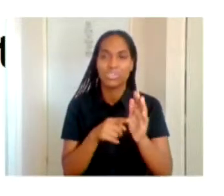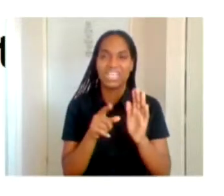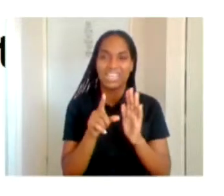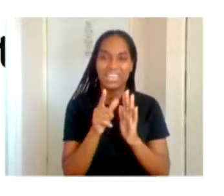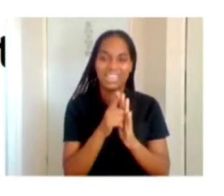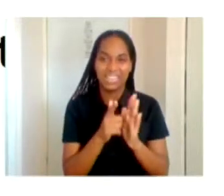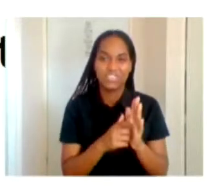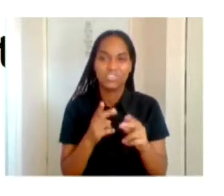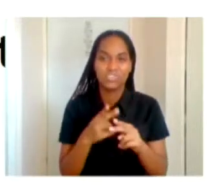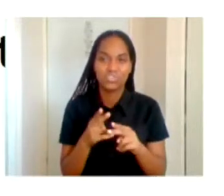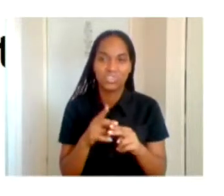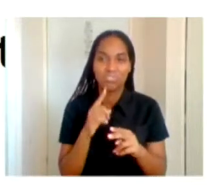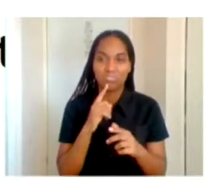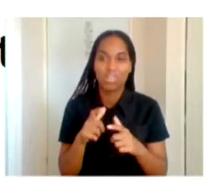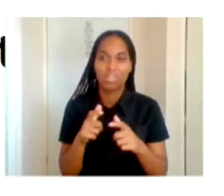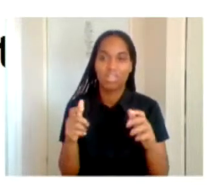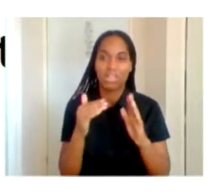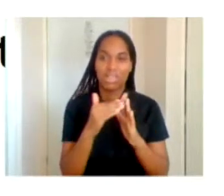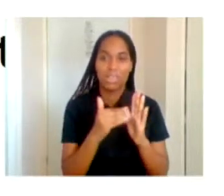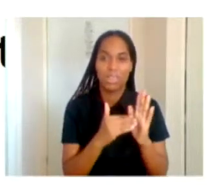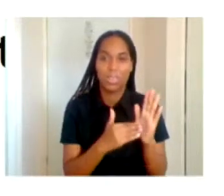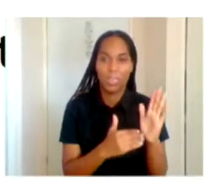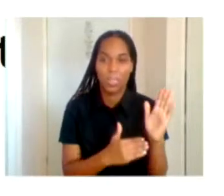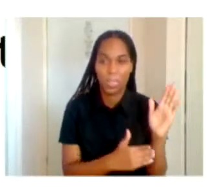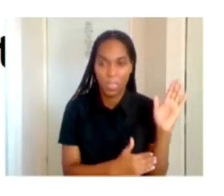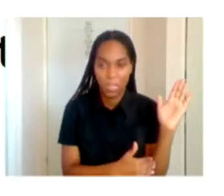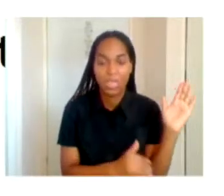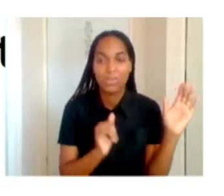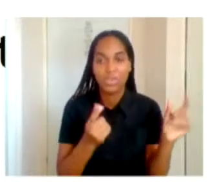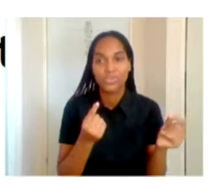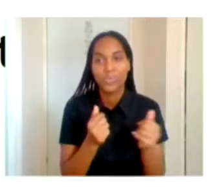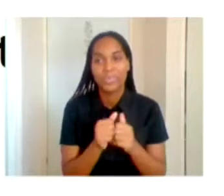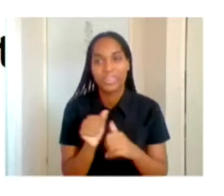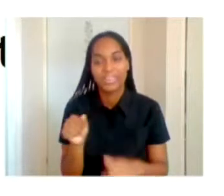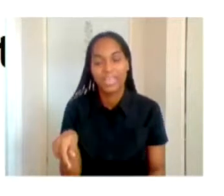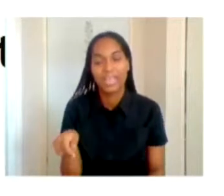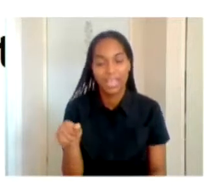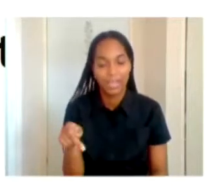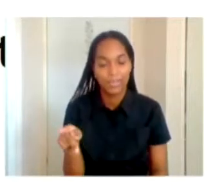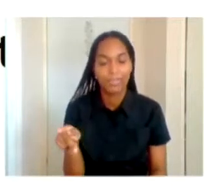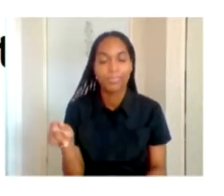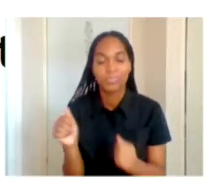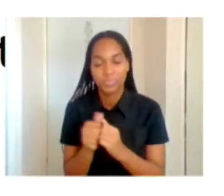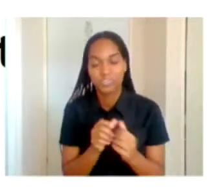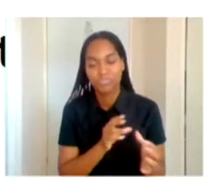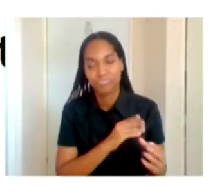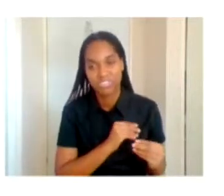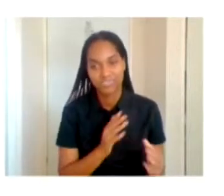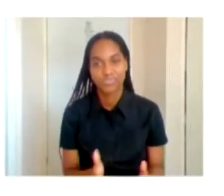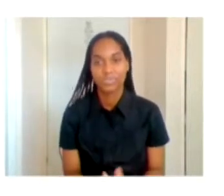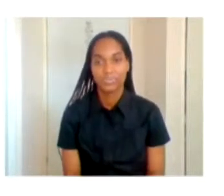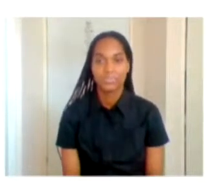pretty extensive list of things that we can do with the application with the receiver.